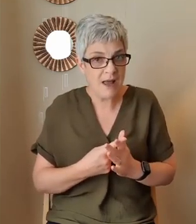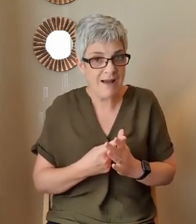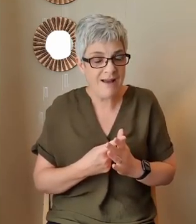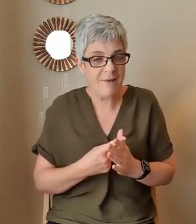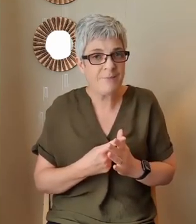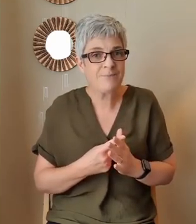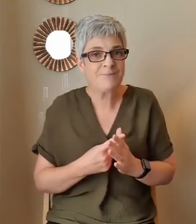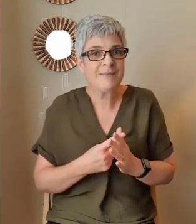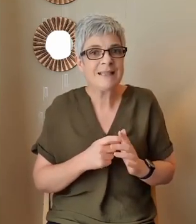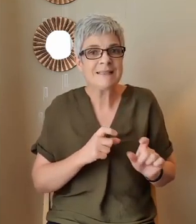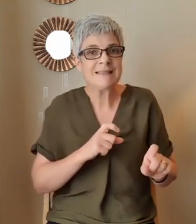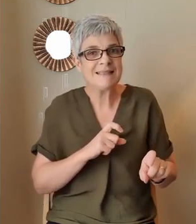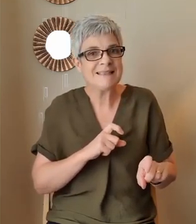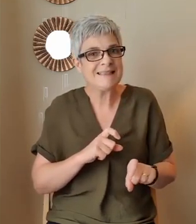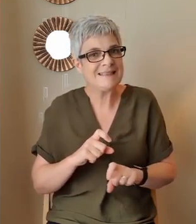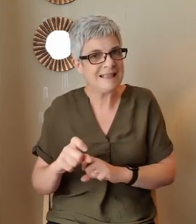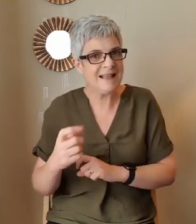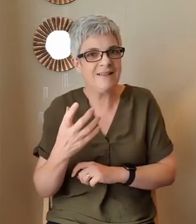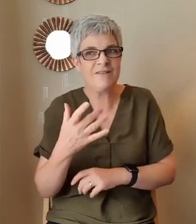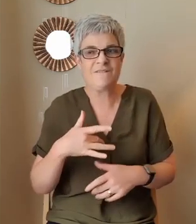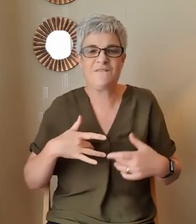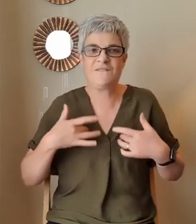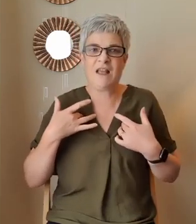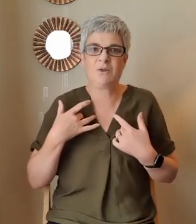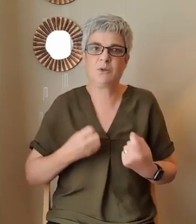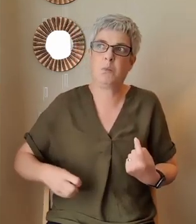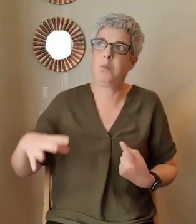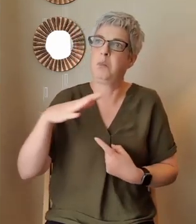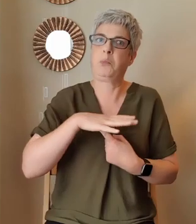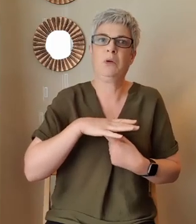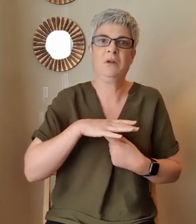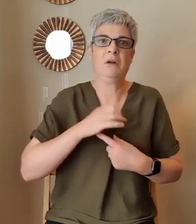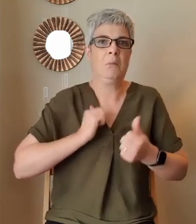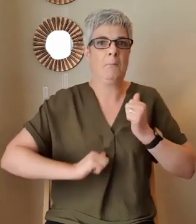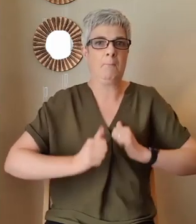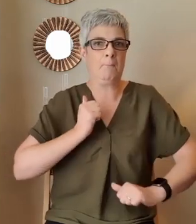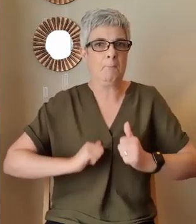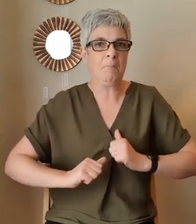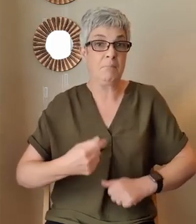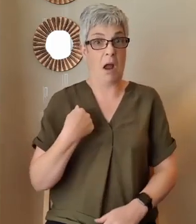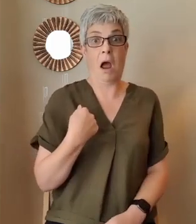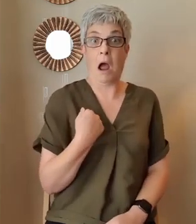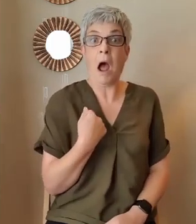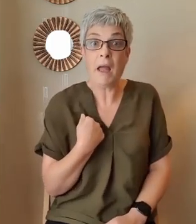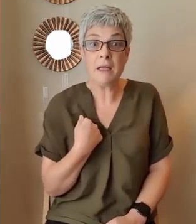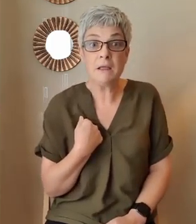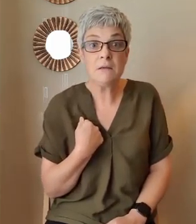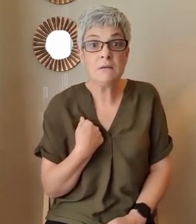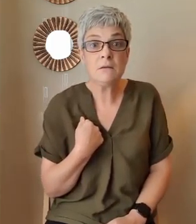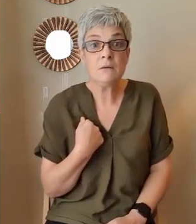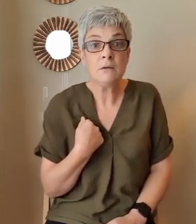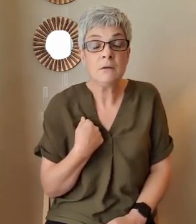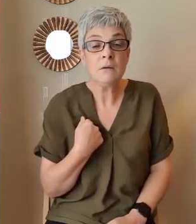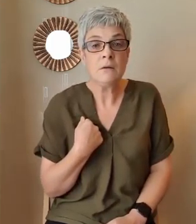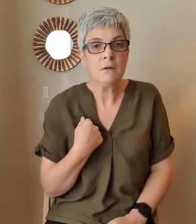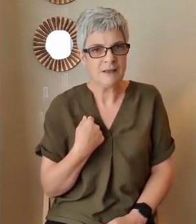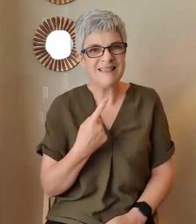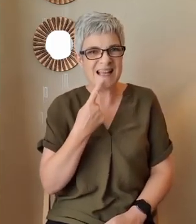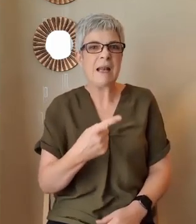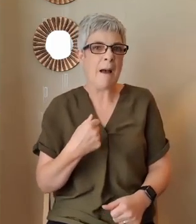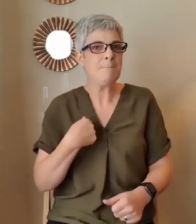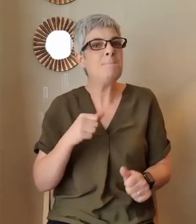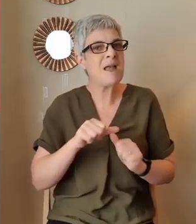has still got a sense of superiority. There are those who cling to worthless idols, but me, verse 9, but I, he's